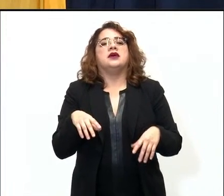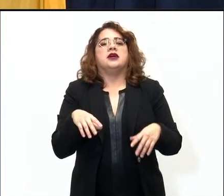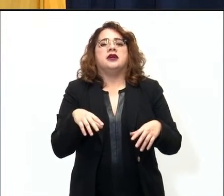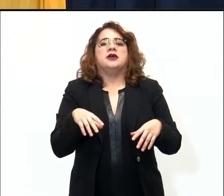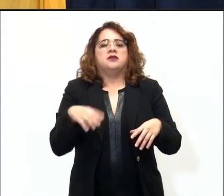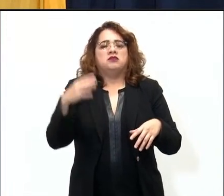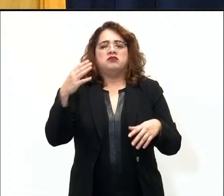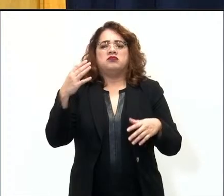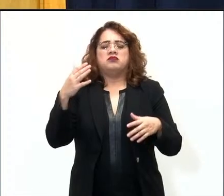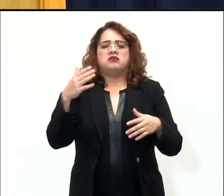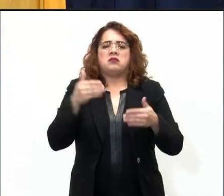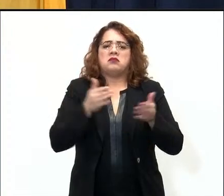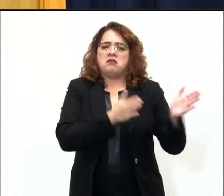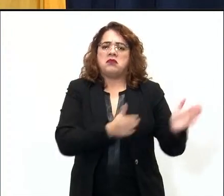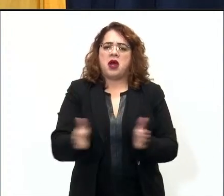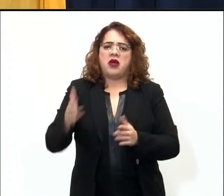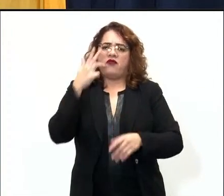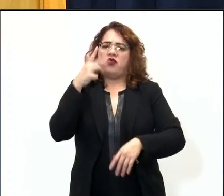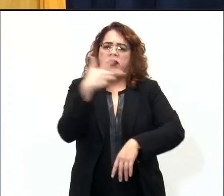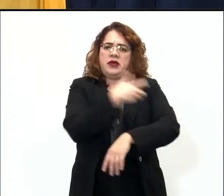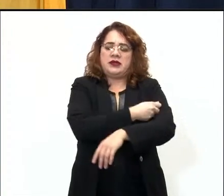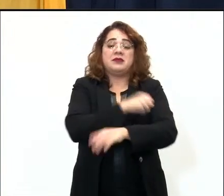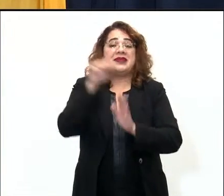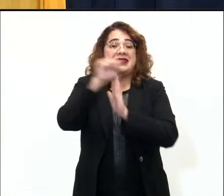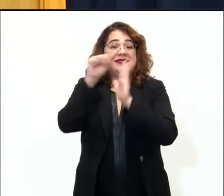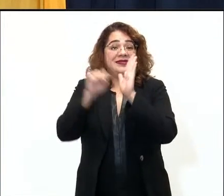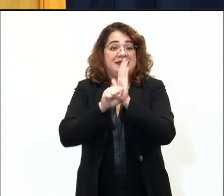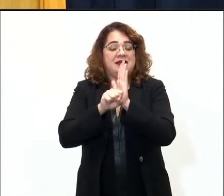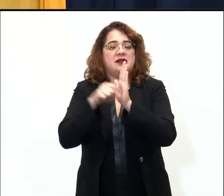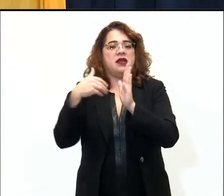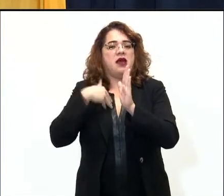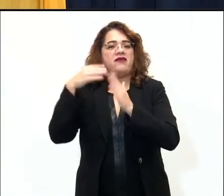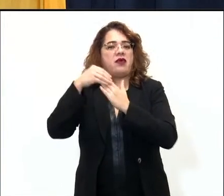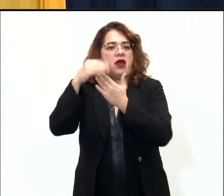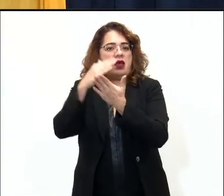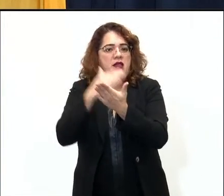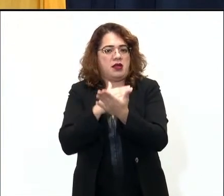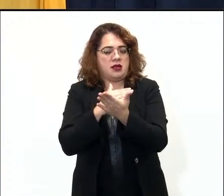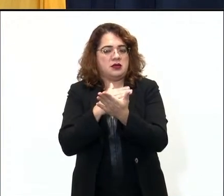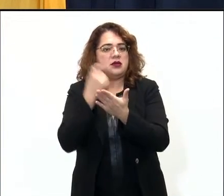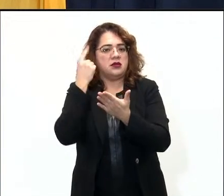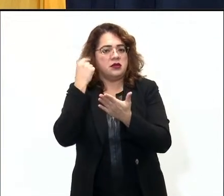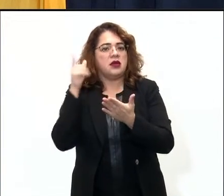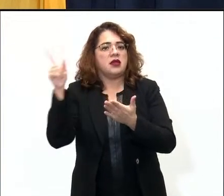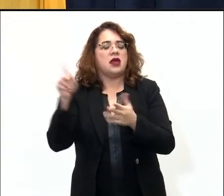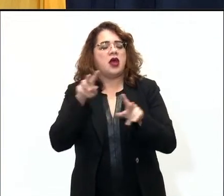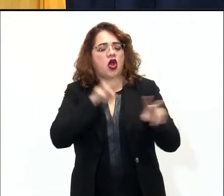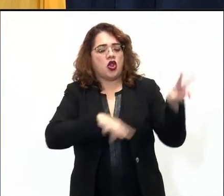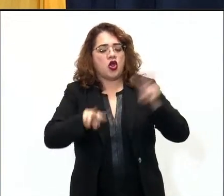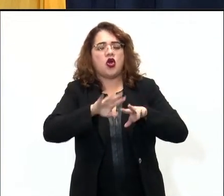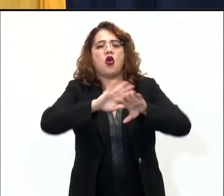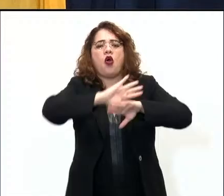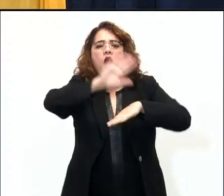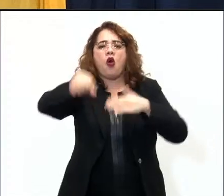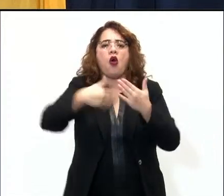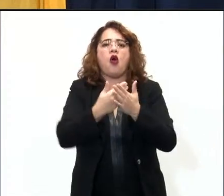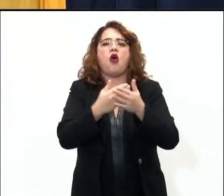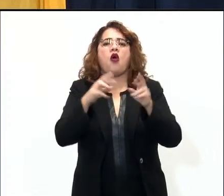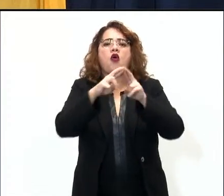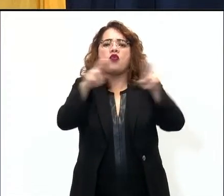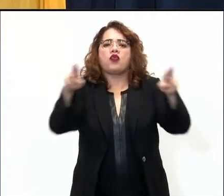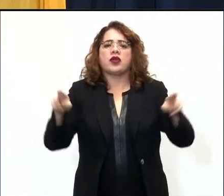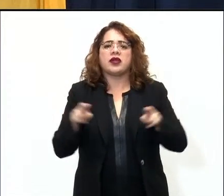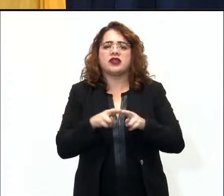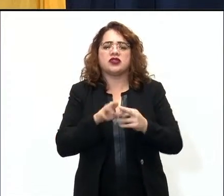guiding the city as part of a region as it relates to the reopenings and the economy, our health department is doing its